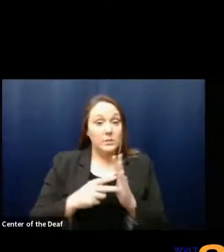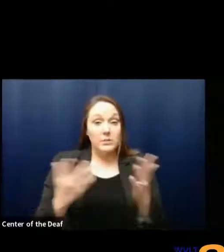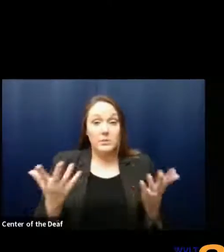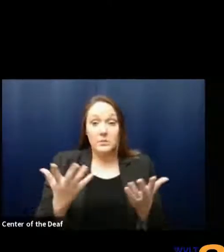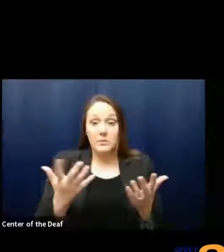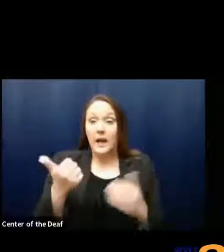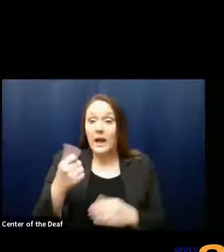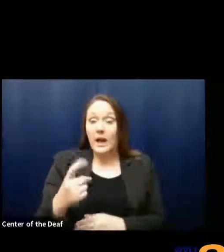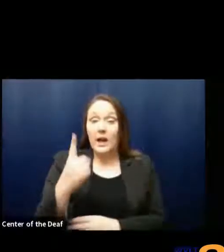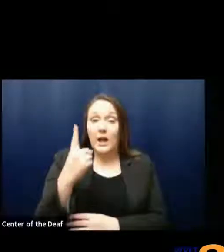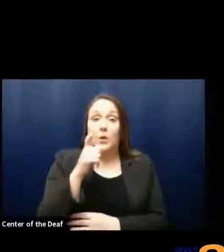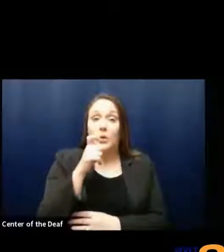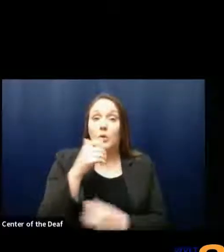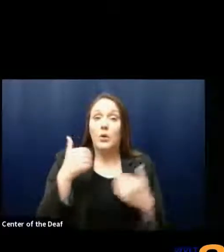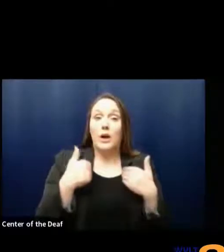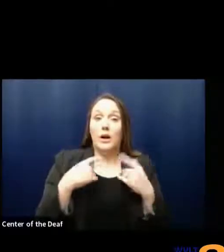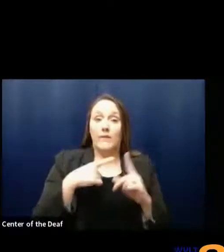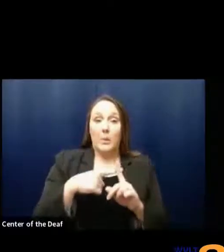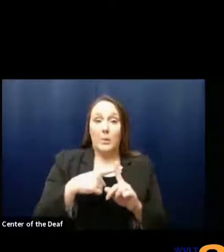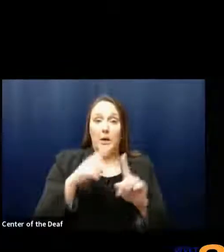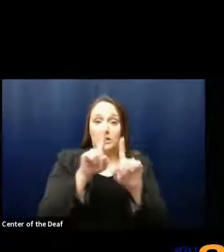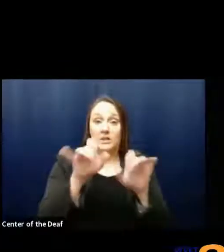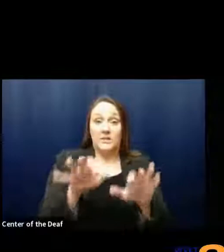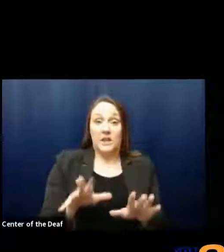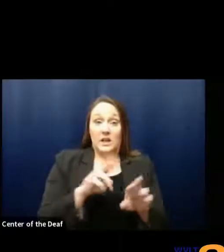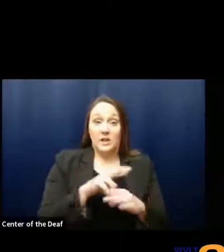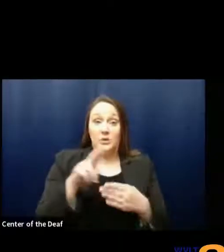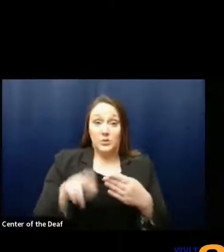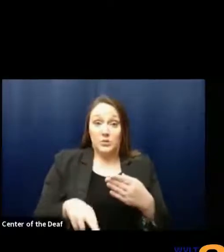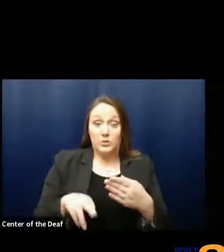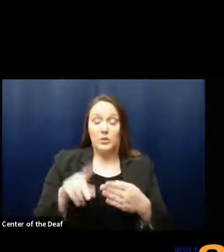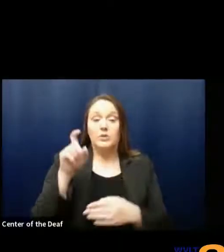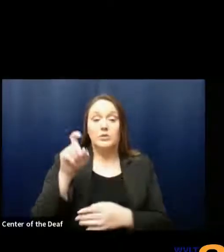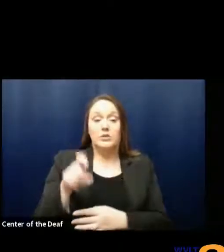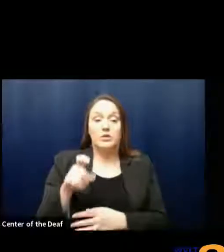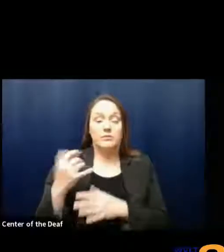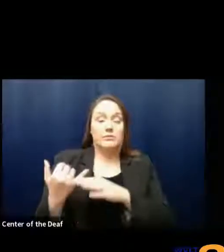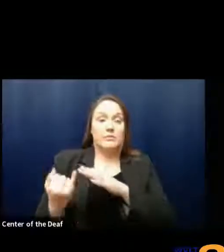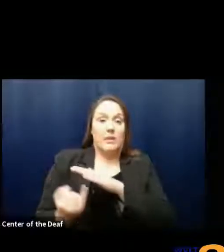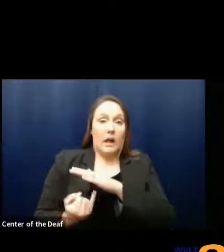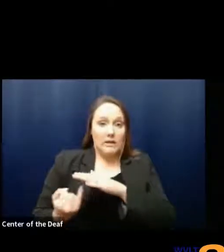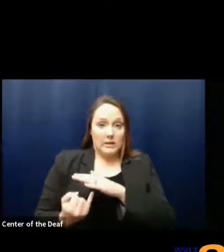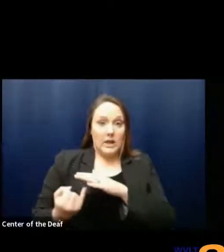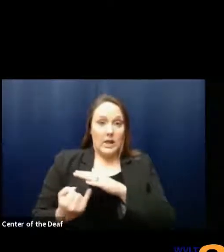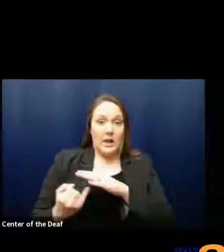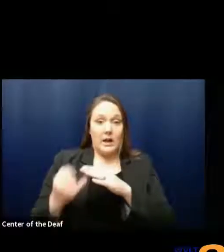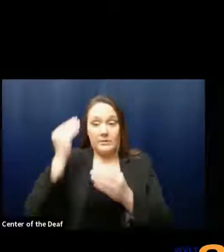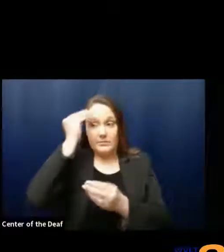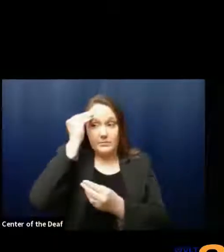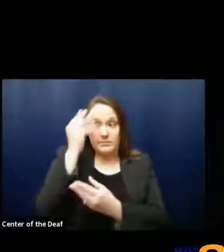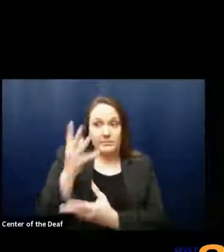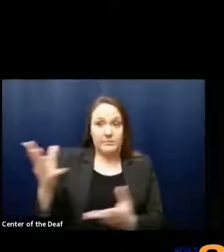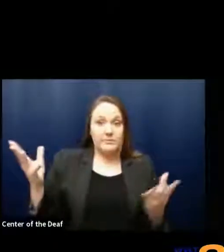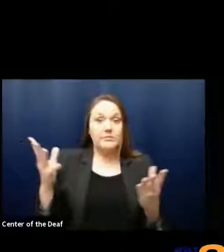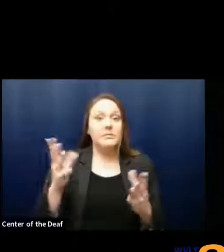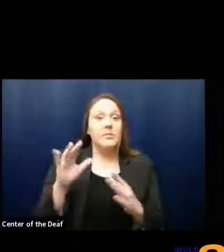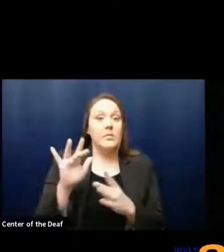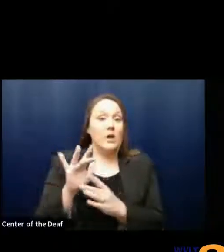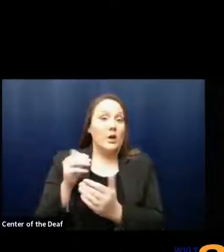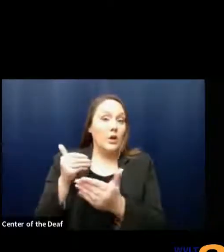who receives a positive test result should immediately isolate and notify their close contacts of the need to